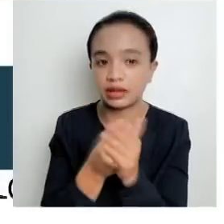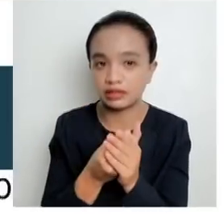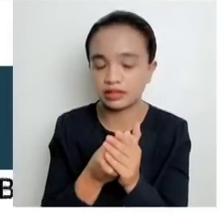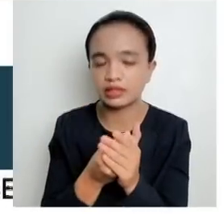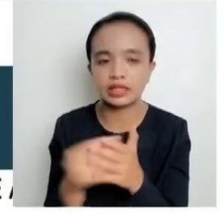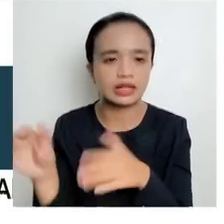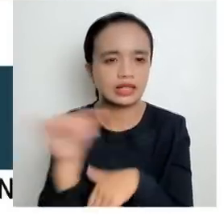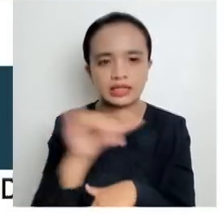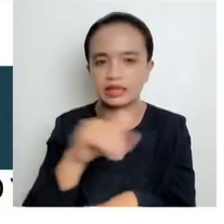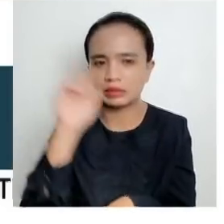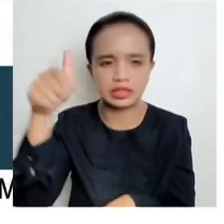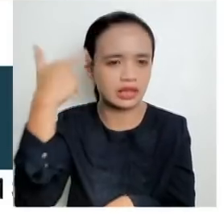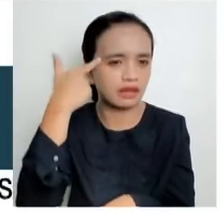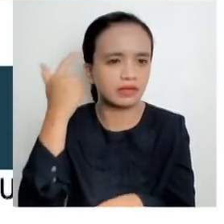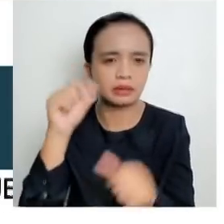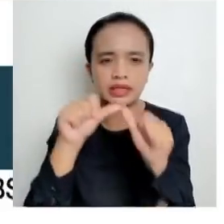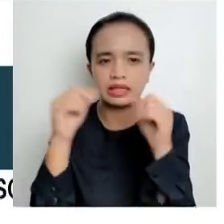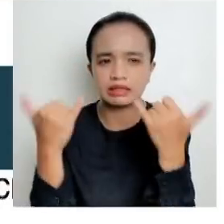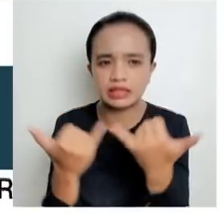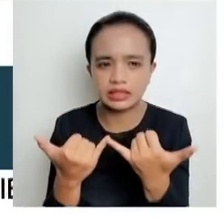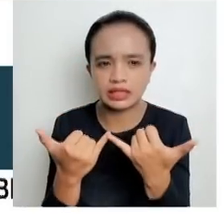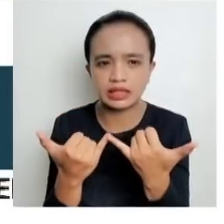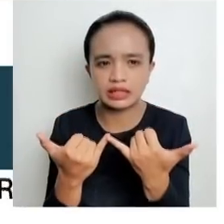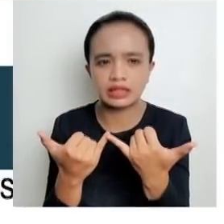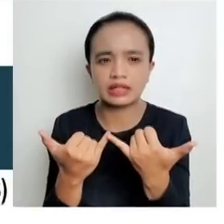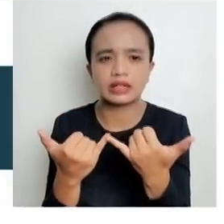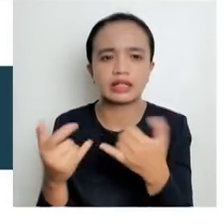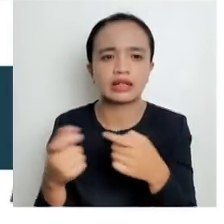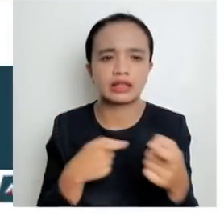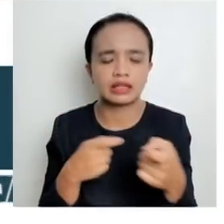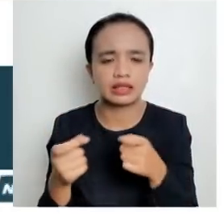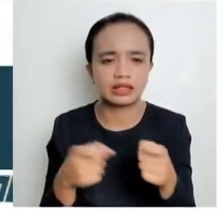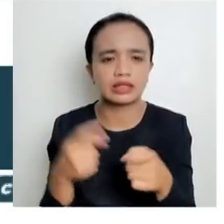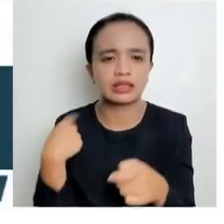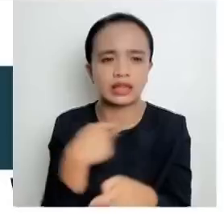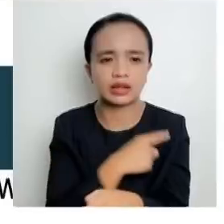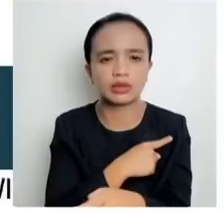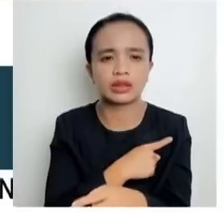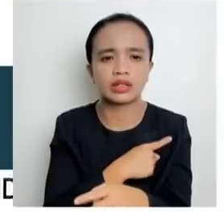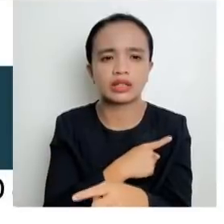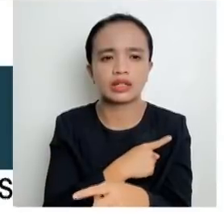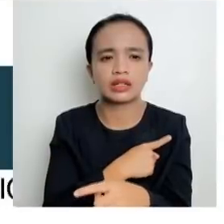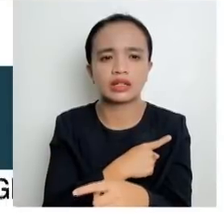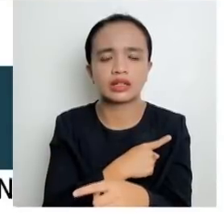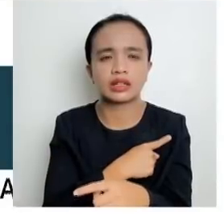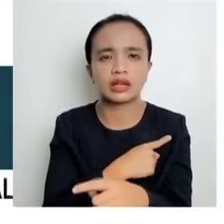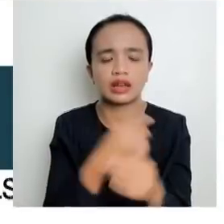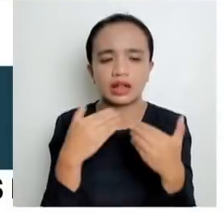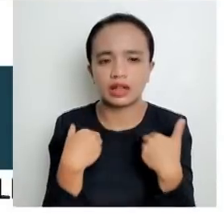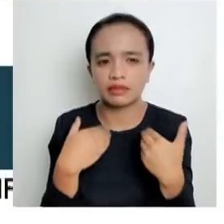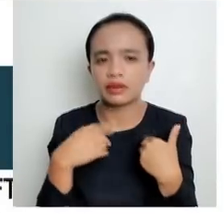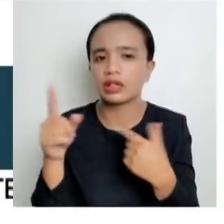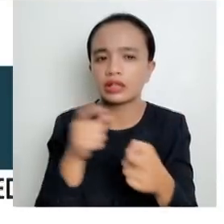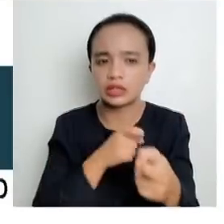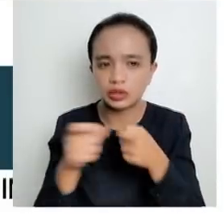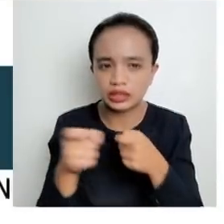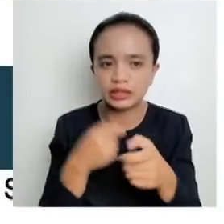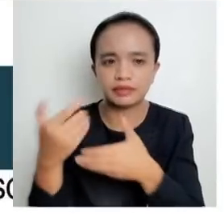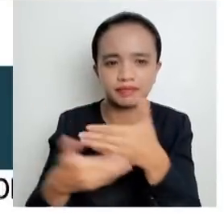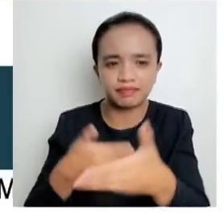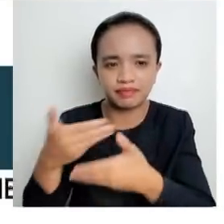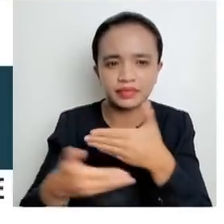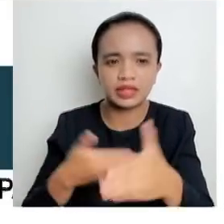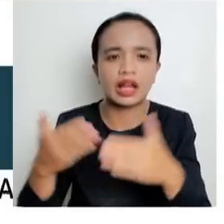government agency na ang dami rin namang safeguards, may ombudsman pa tayo, nagpifail yung mga control mechanisms, nagpifail